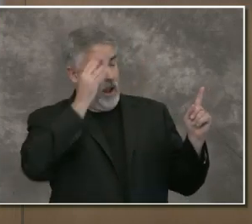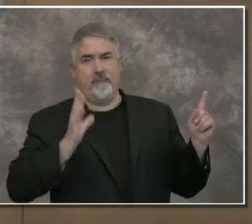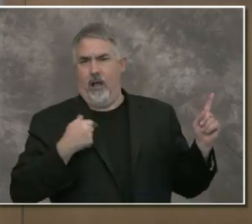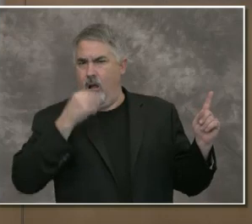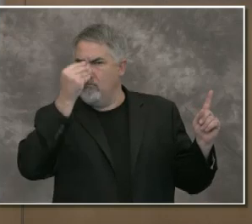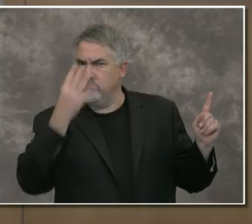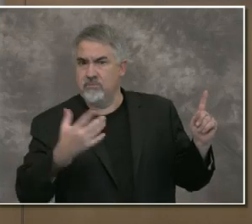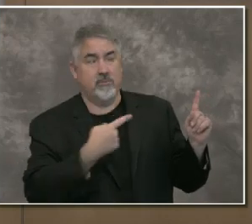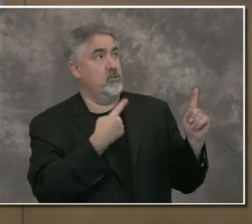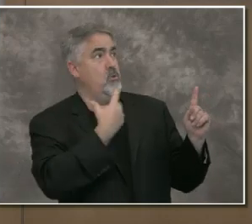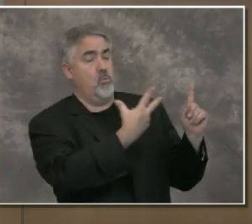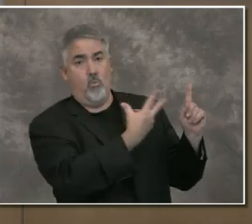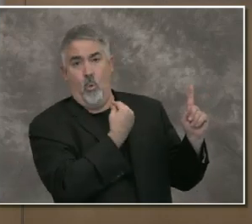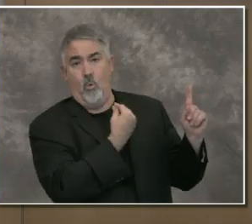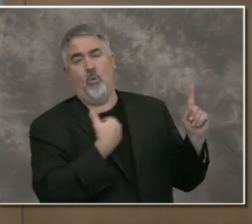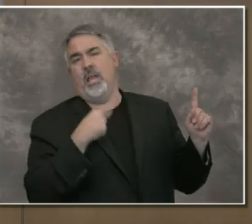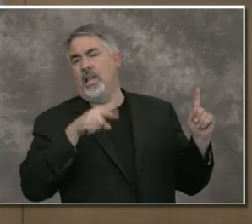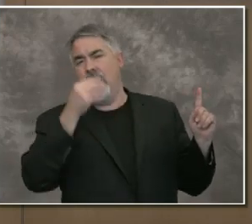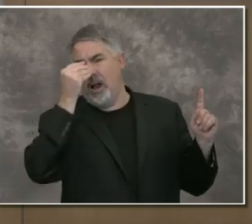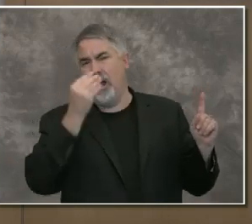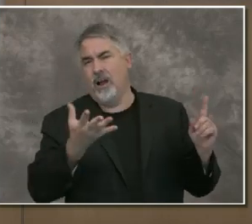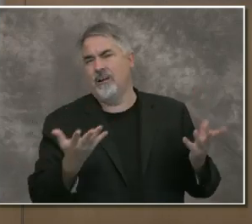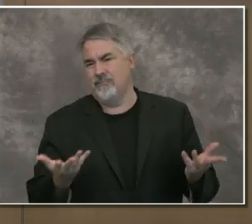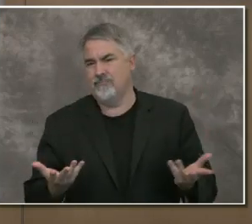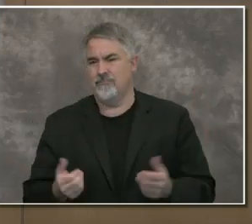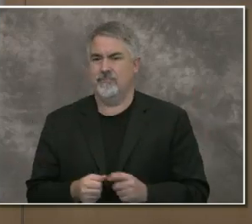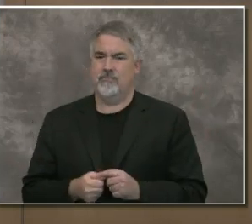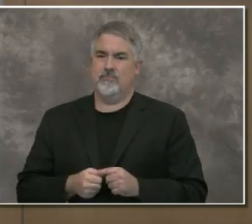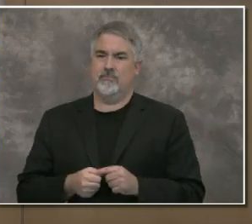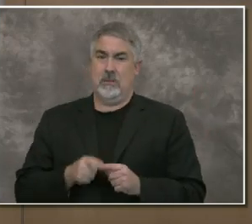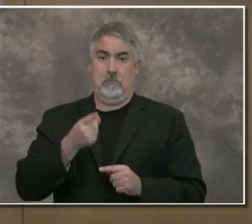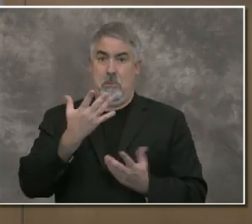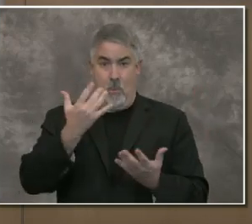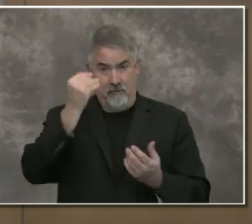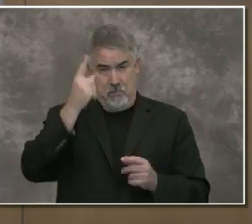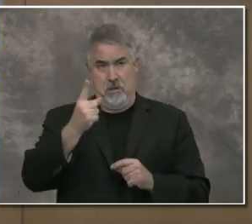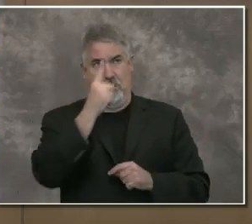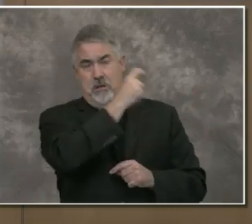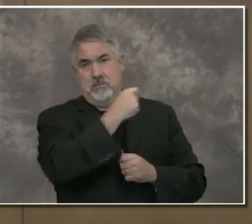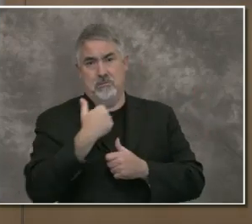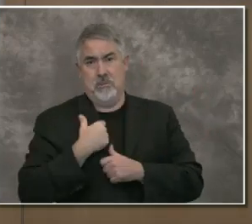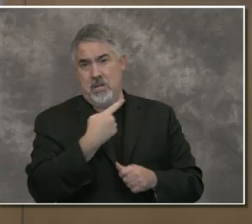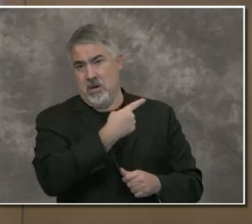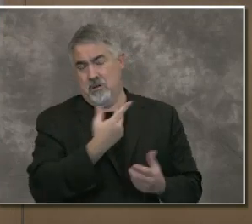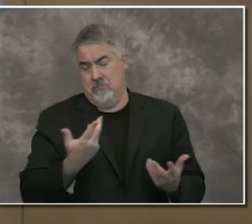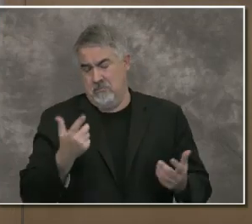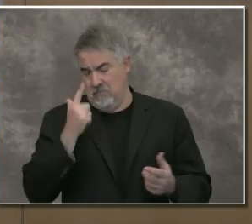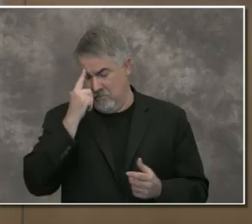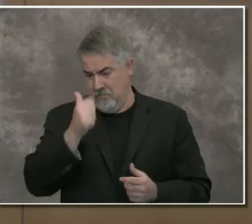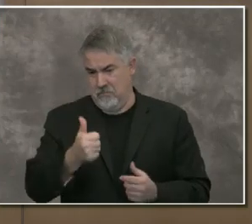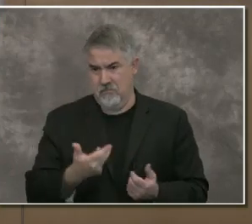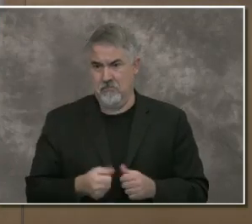back to the military to talk to them about their policies on releasing general information.